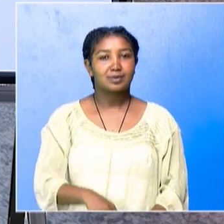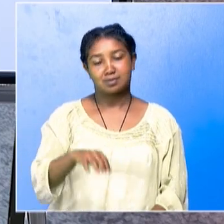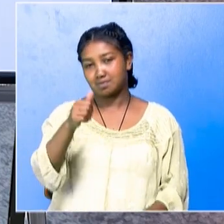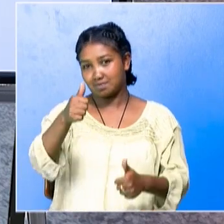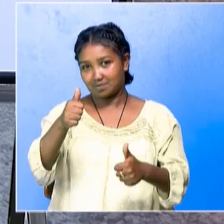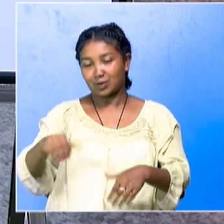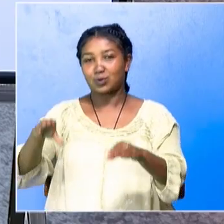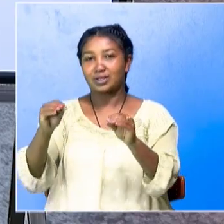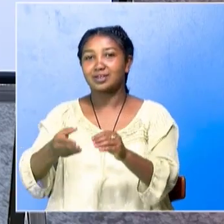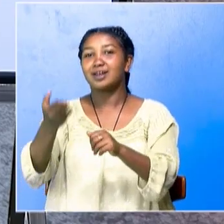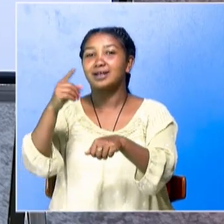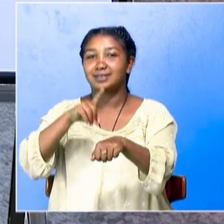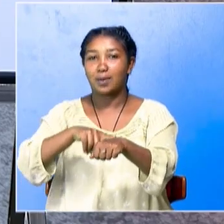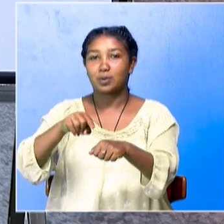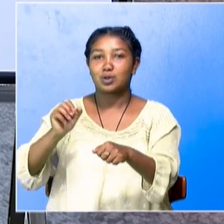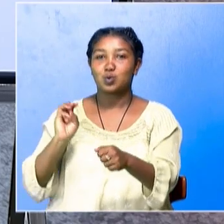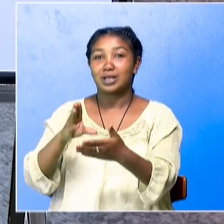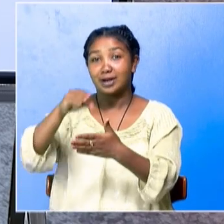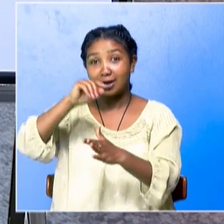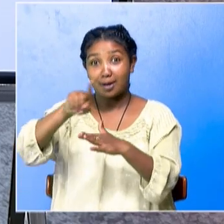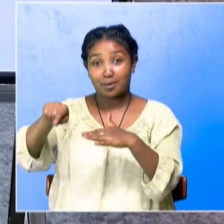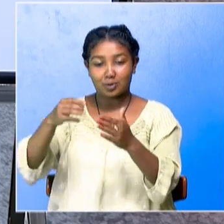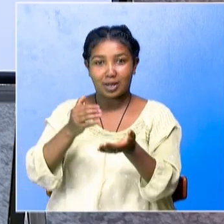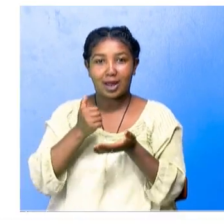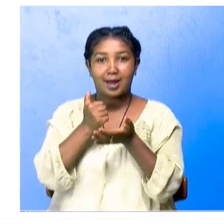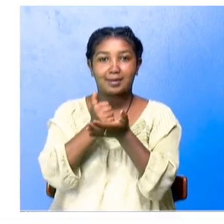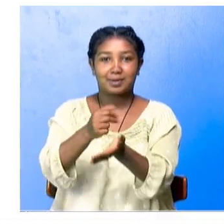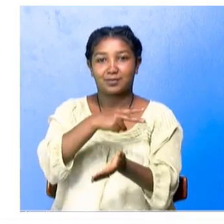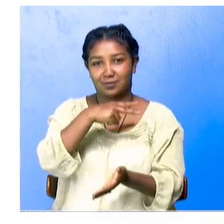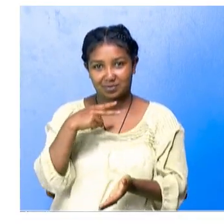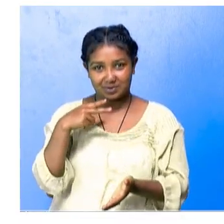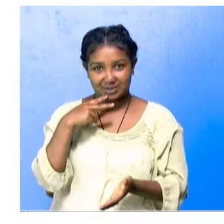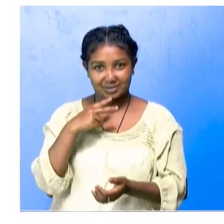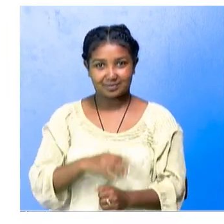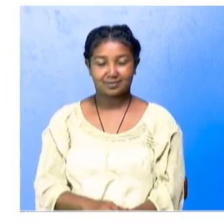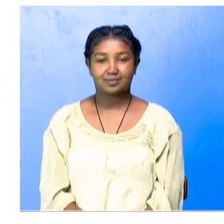Bravo students. Last time, we were learning about helping verbs.